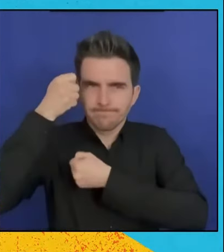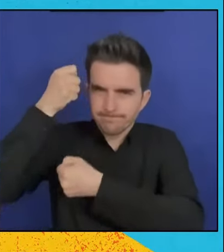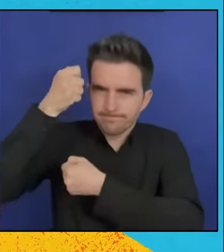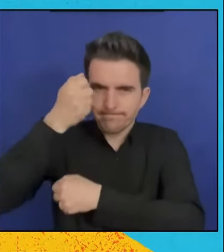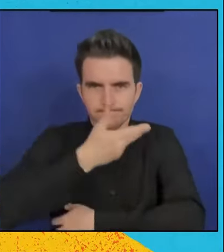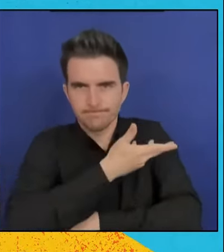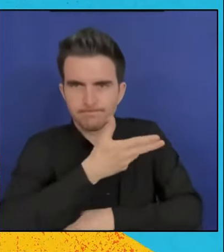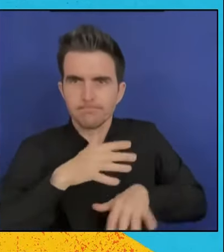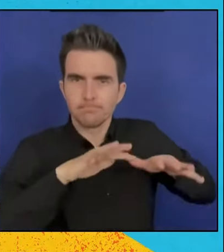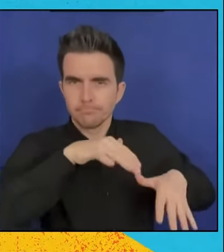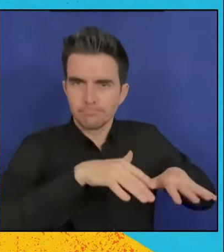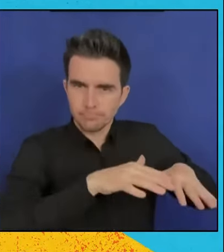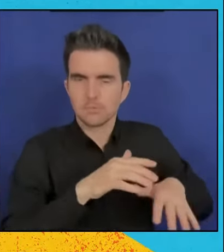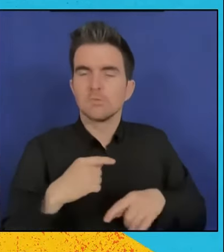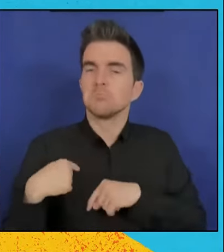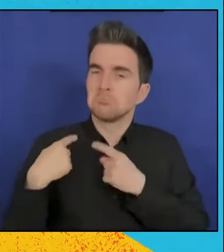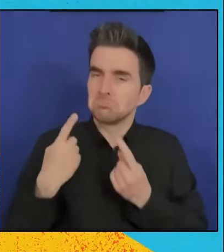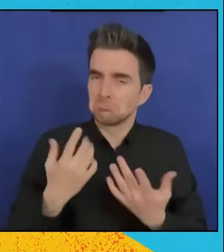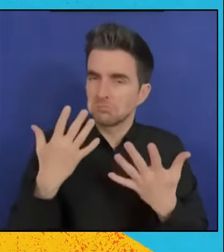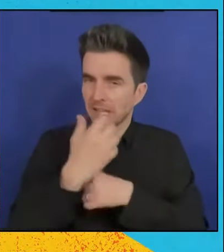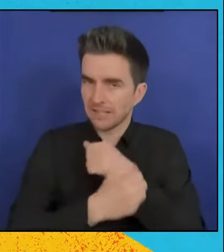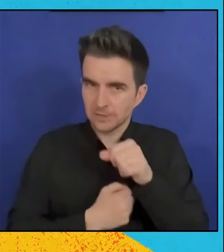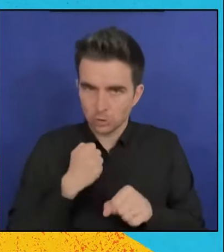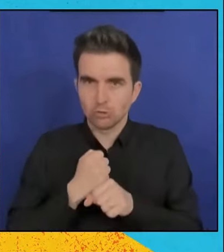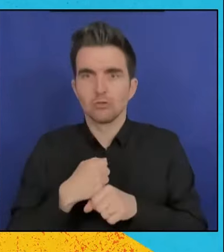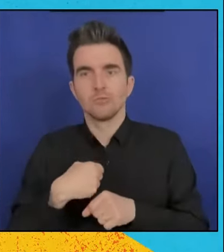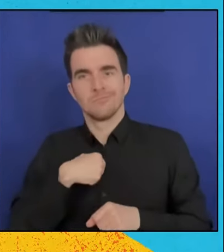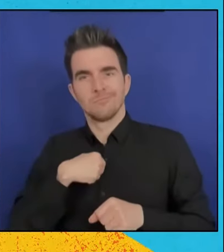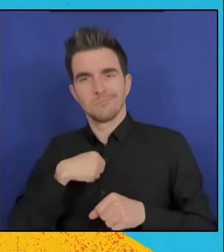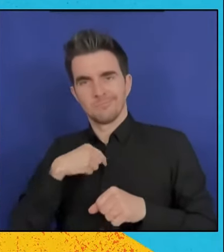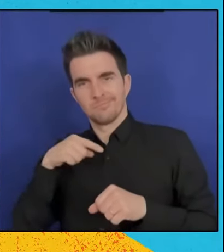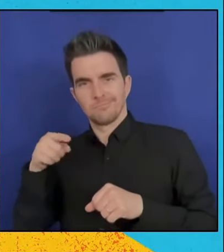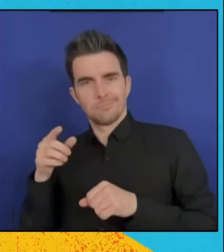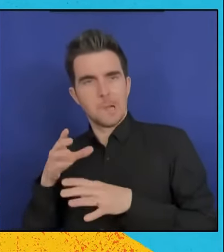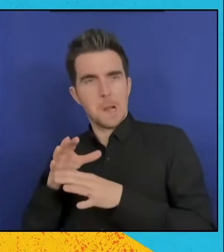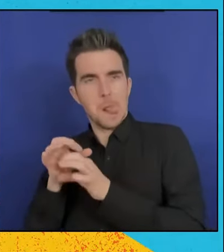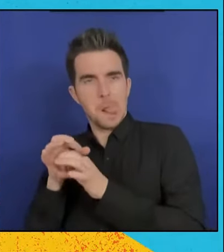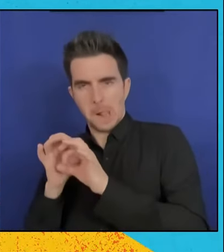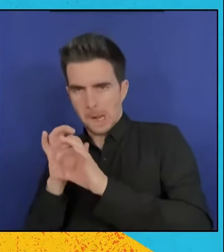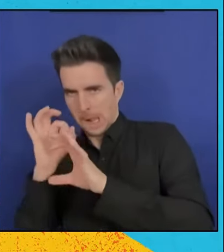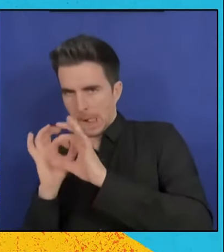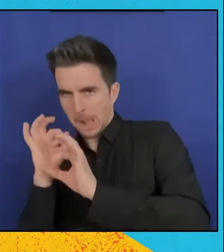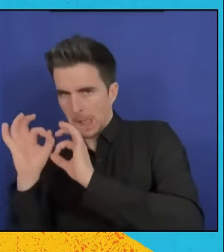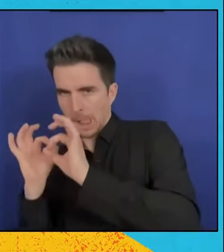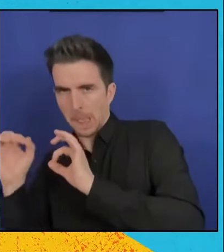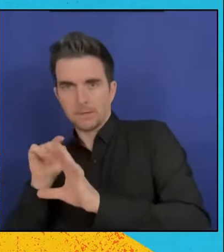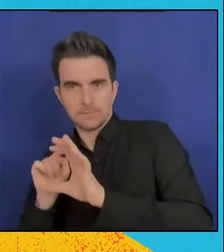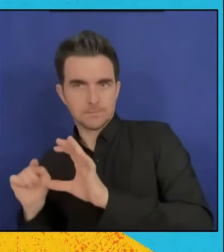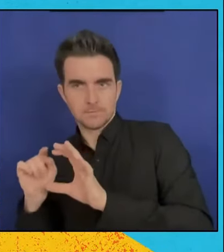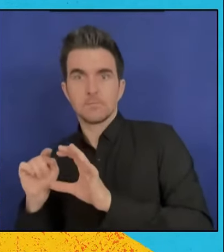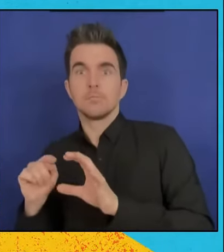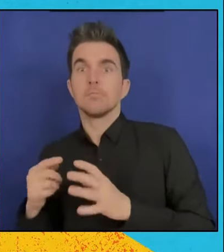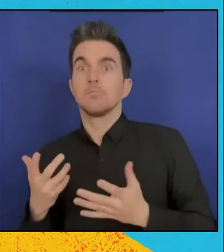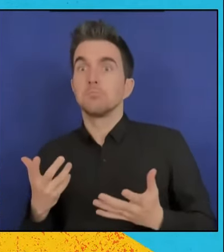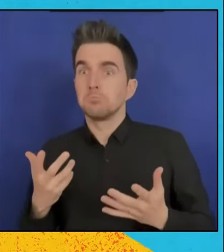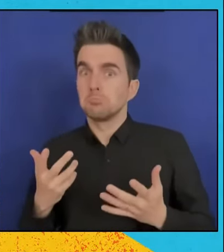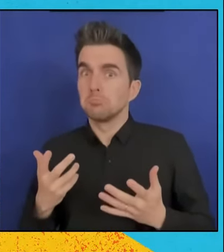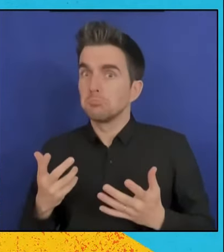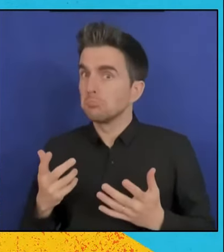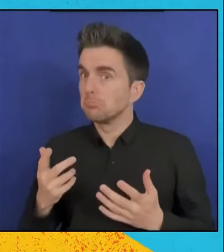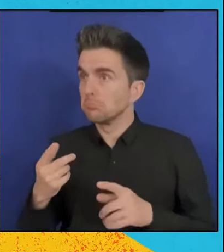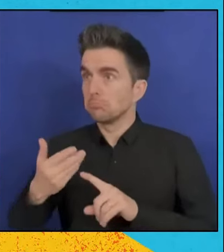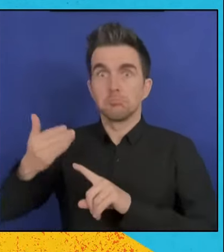pollution. This enormous problem is affecting our waterways quality, our communities'